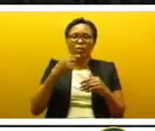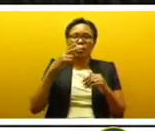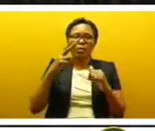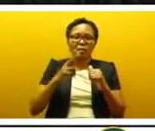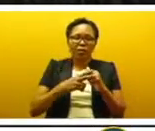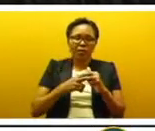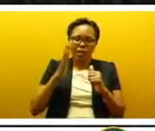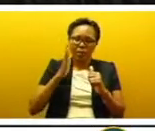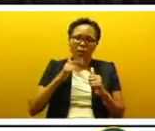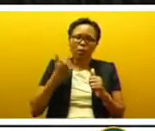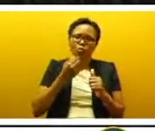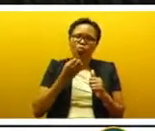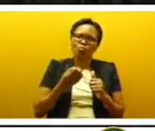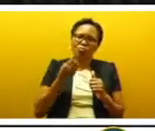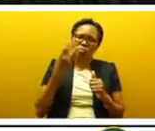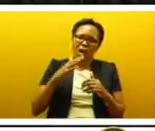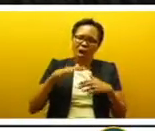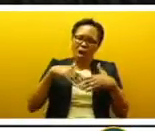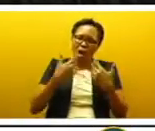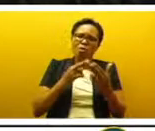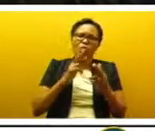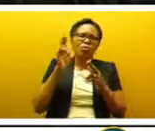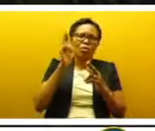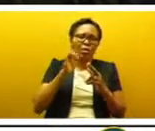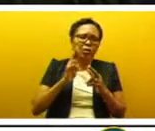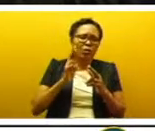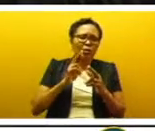why the results are like that was Suleiman